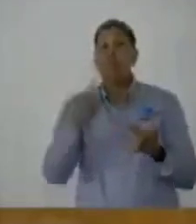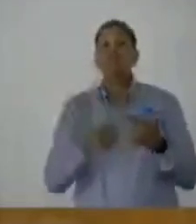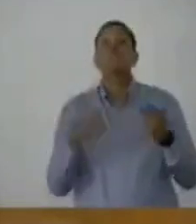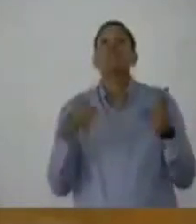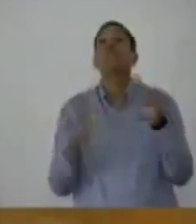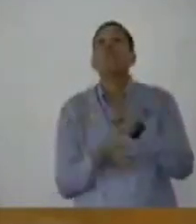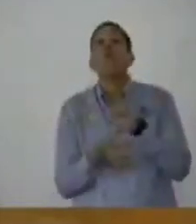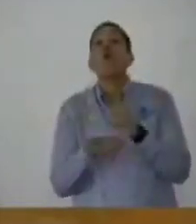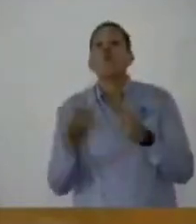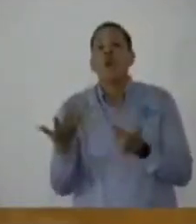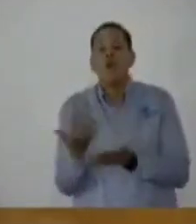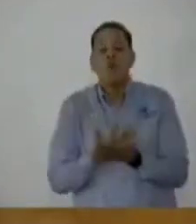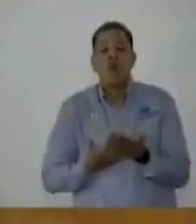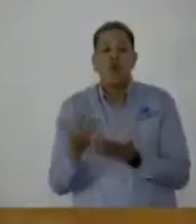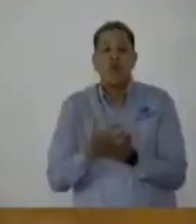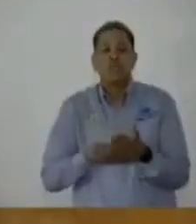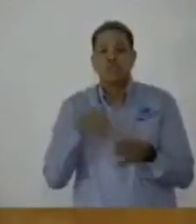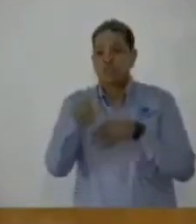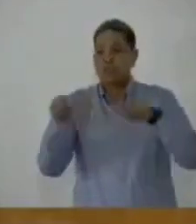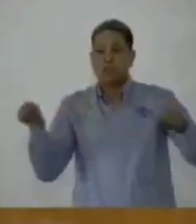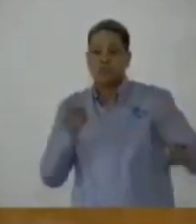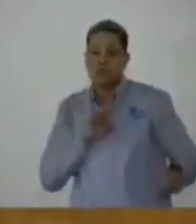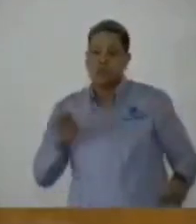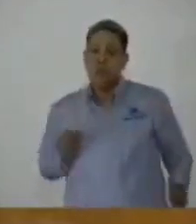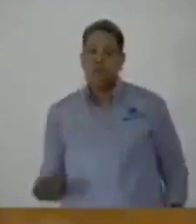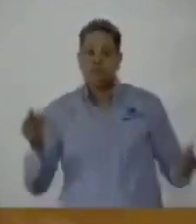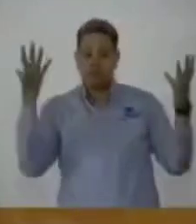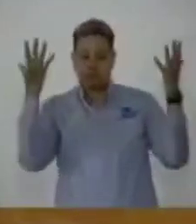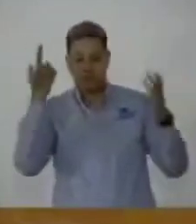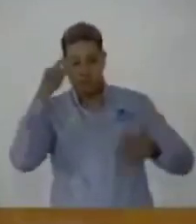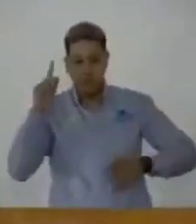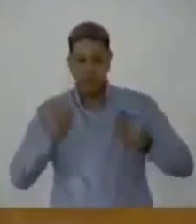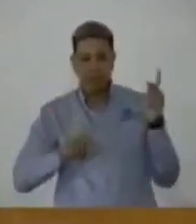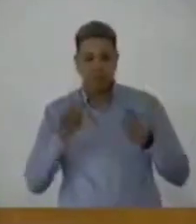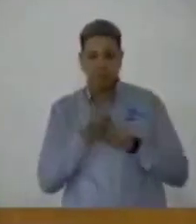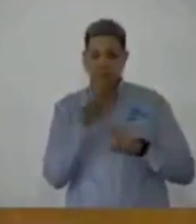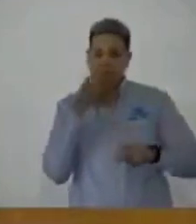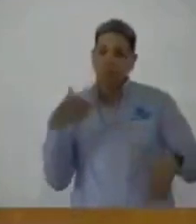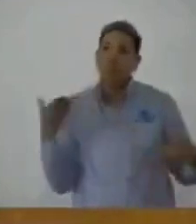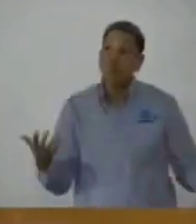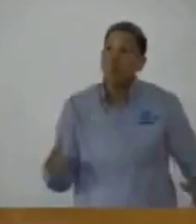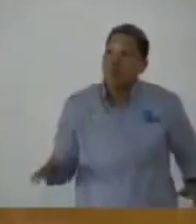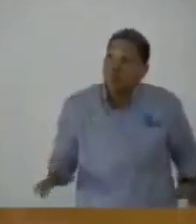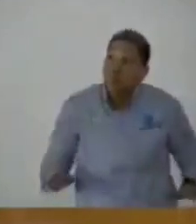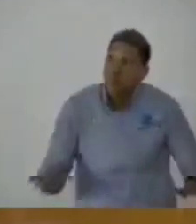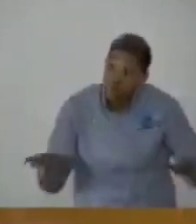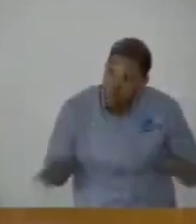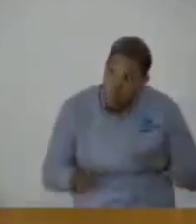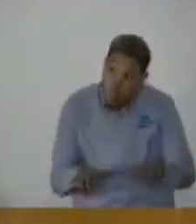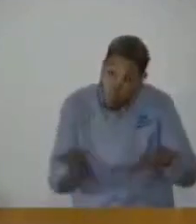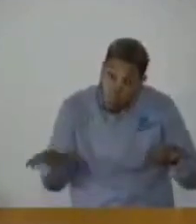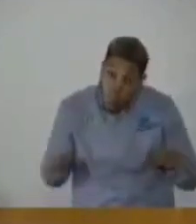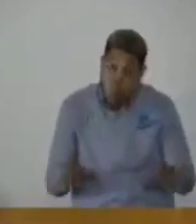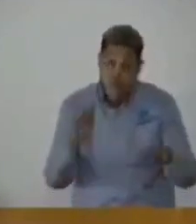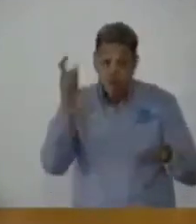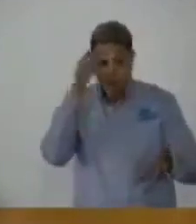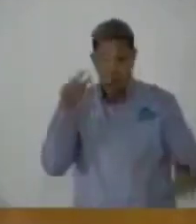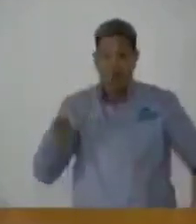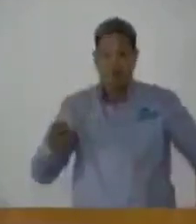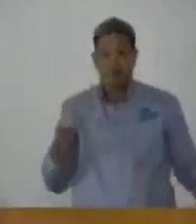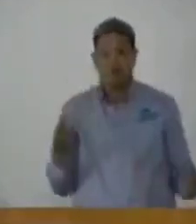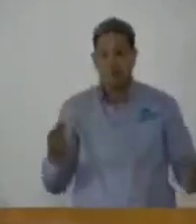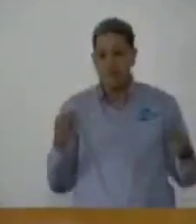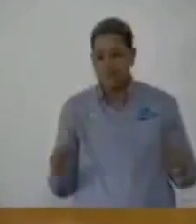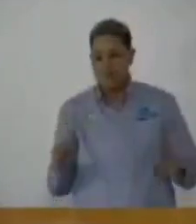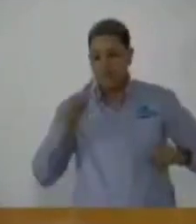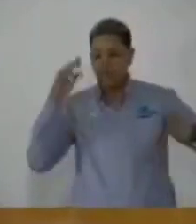priority is the wages that we are supposed to pay for the persons who carry out the efforts that the delivery of the service can be done. So